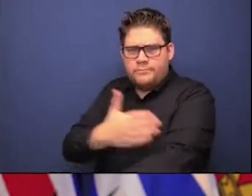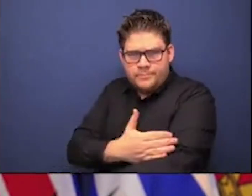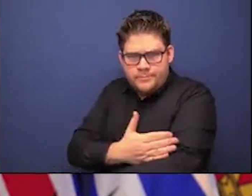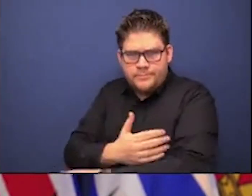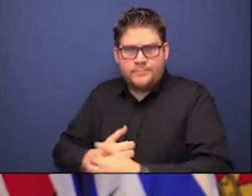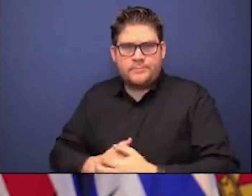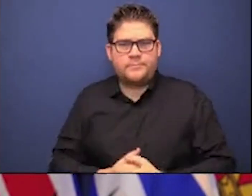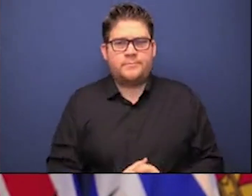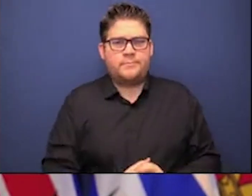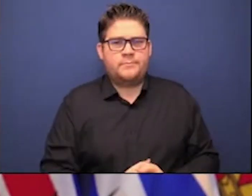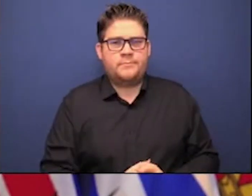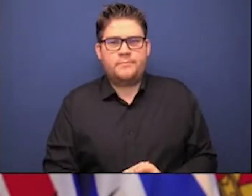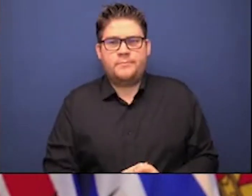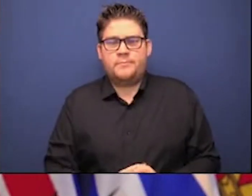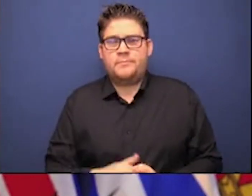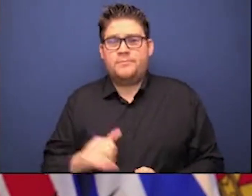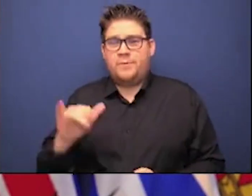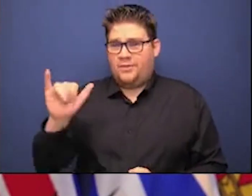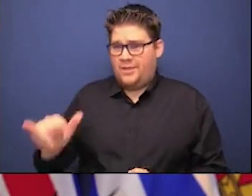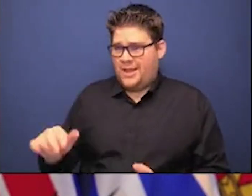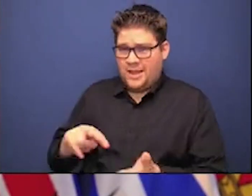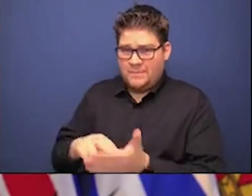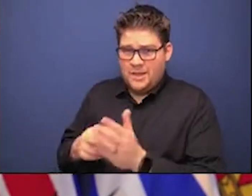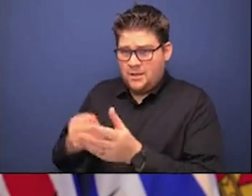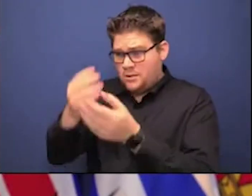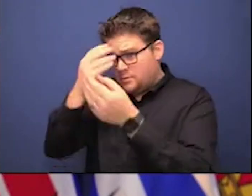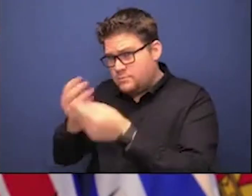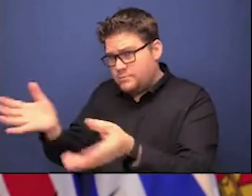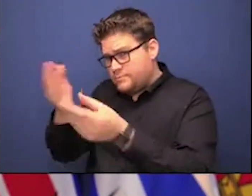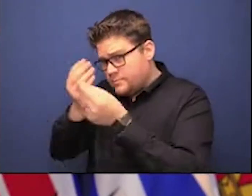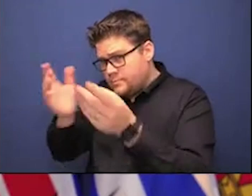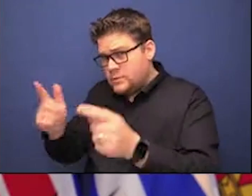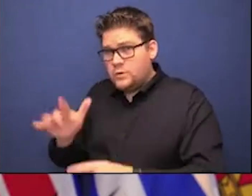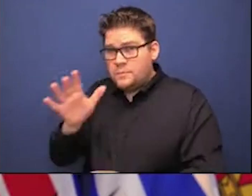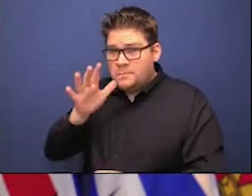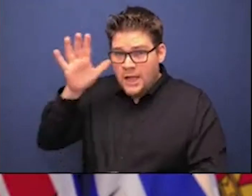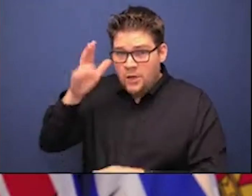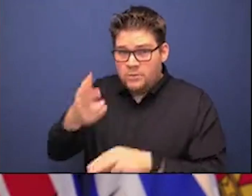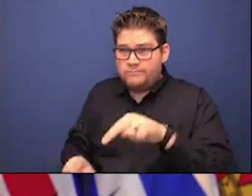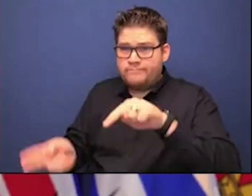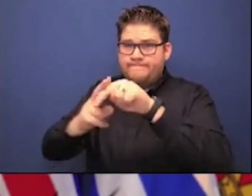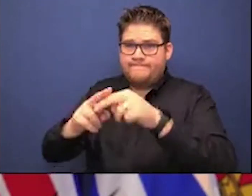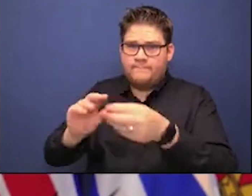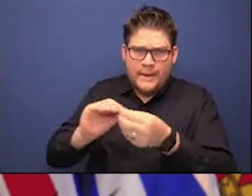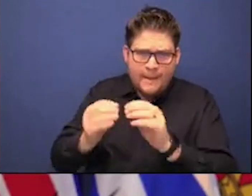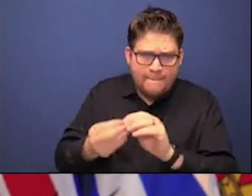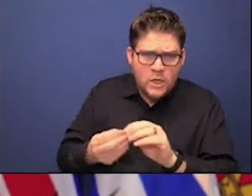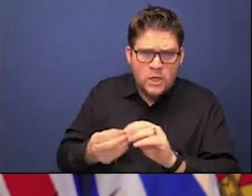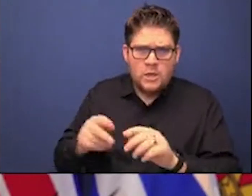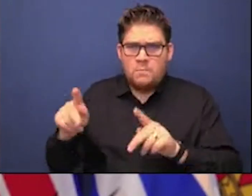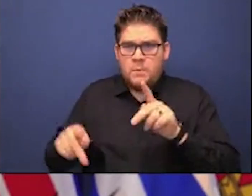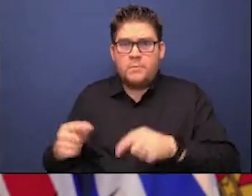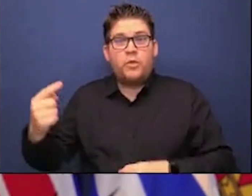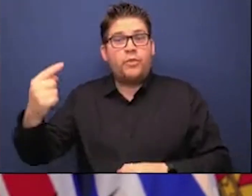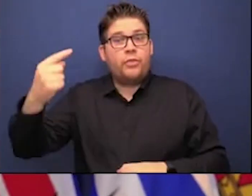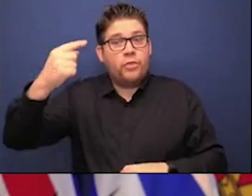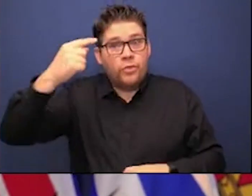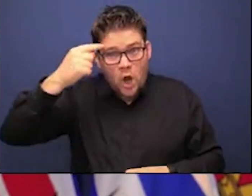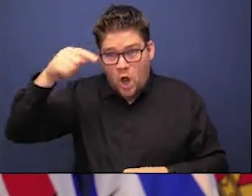of notifications that were being sent to parents, and there was a concern that was in fact sort of elevating the level of